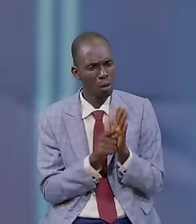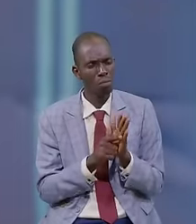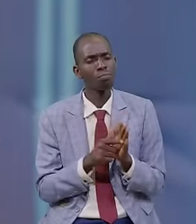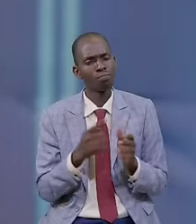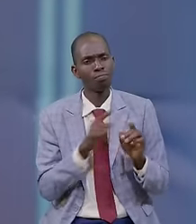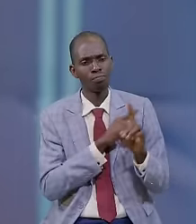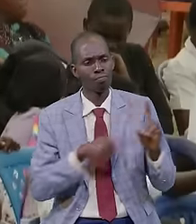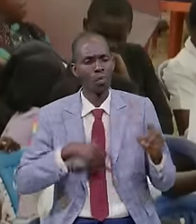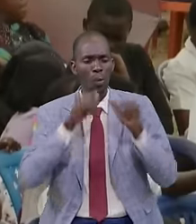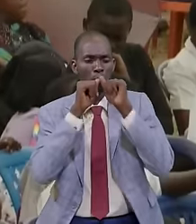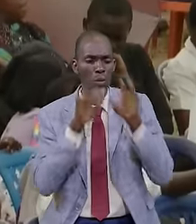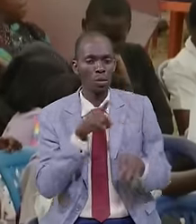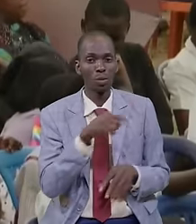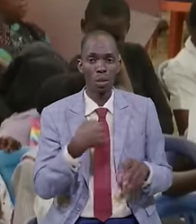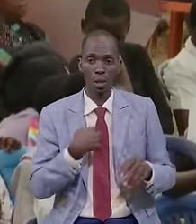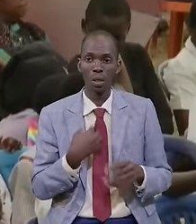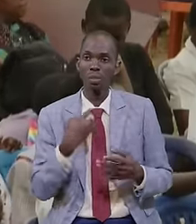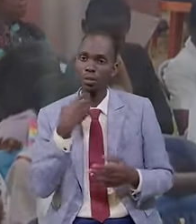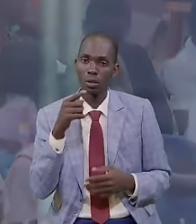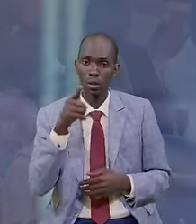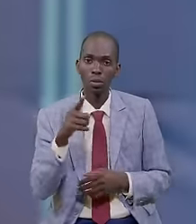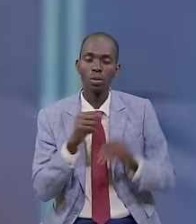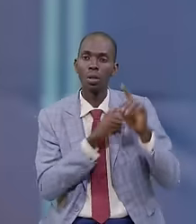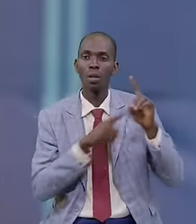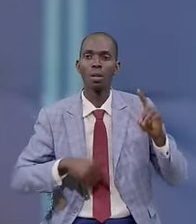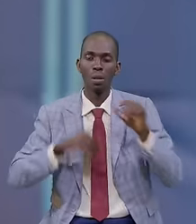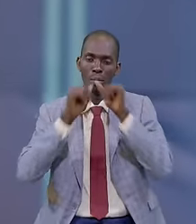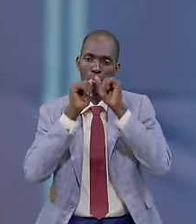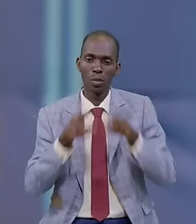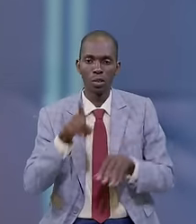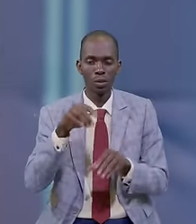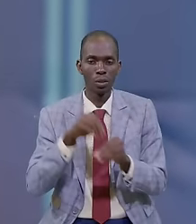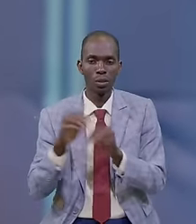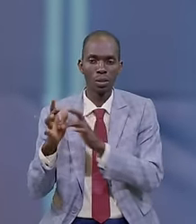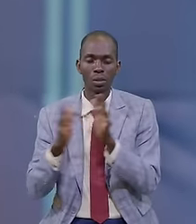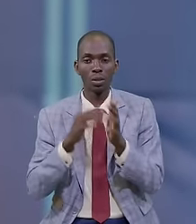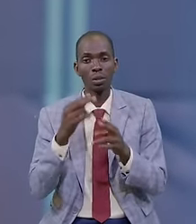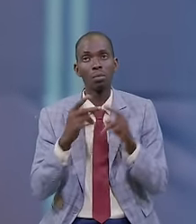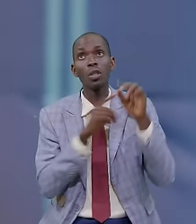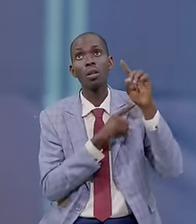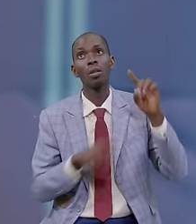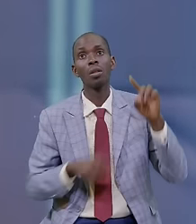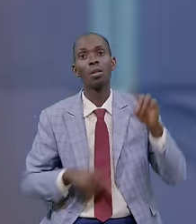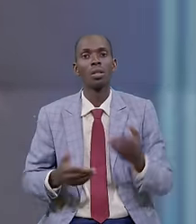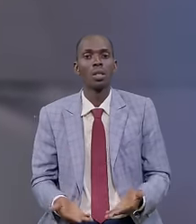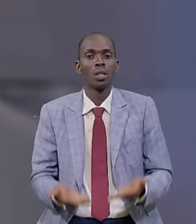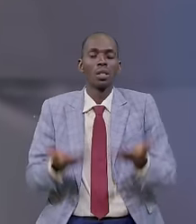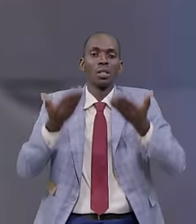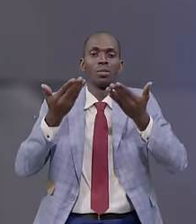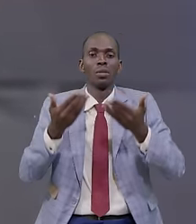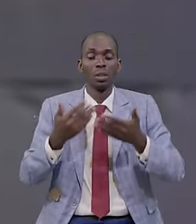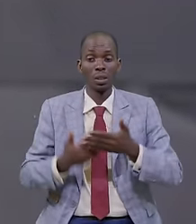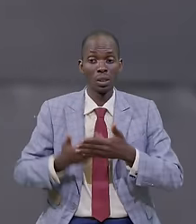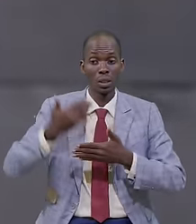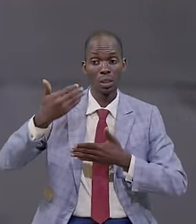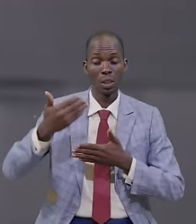Lord bless you. Amen. The Lord lifts you up. Amen. And then the following chapter,